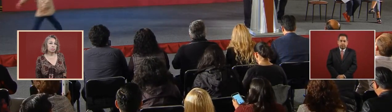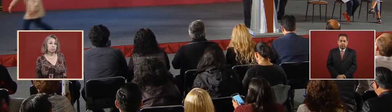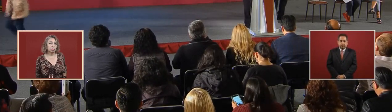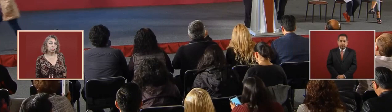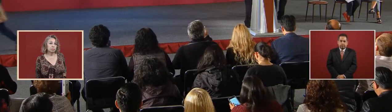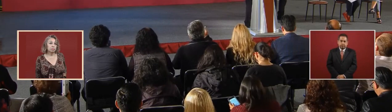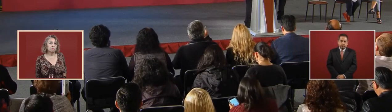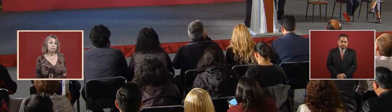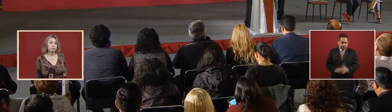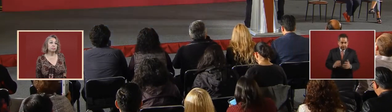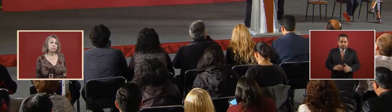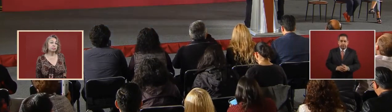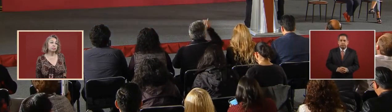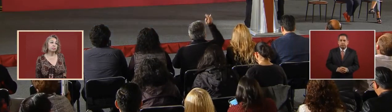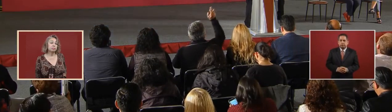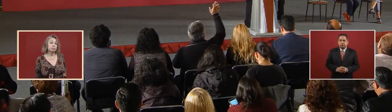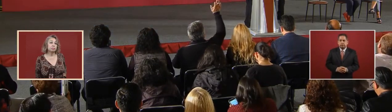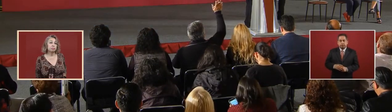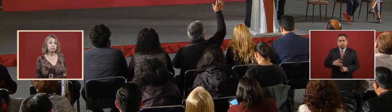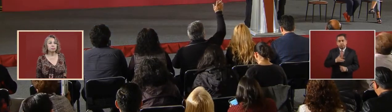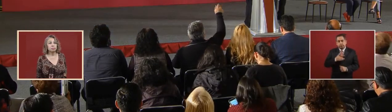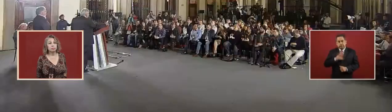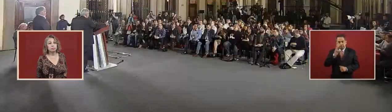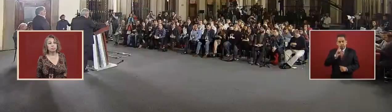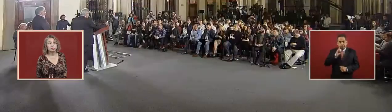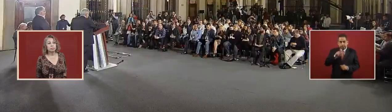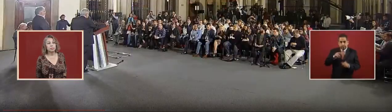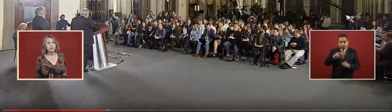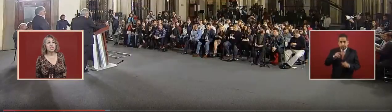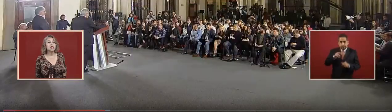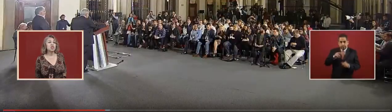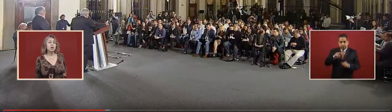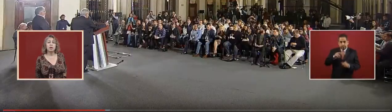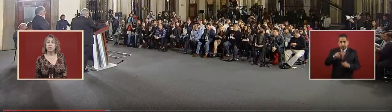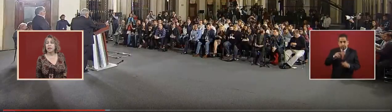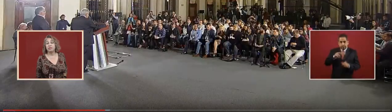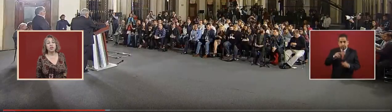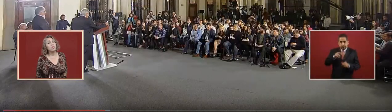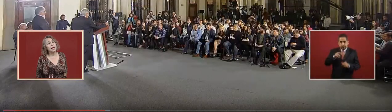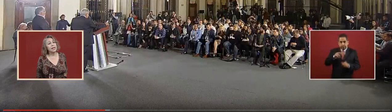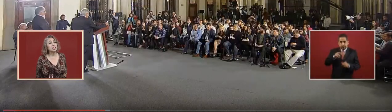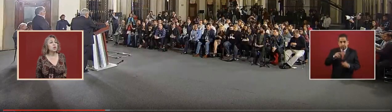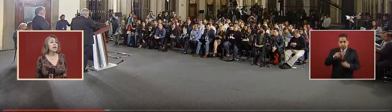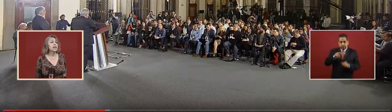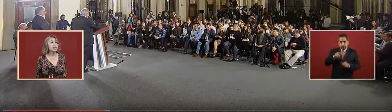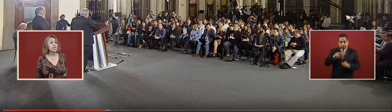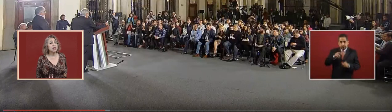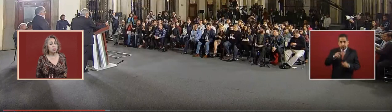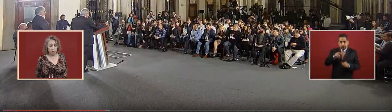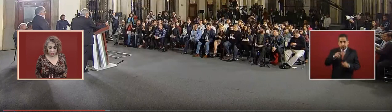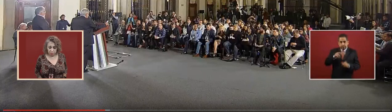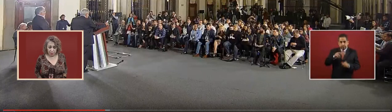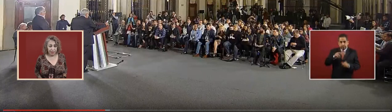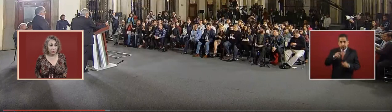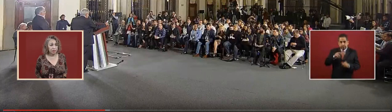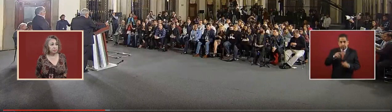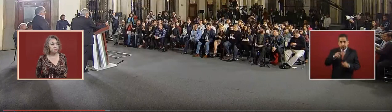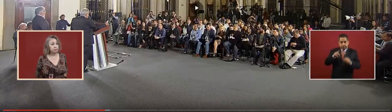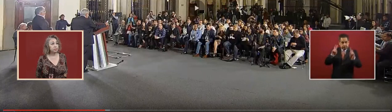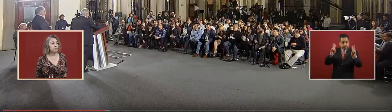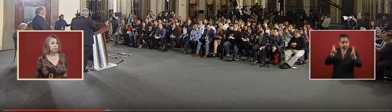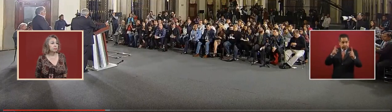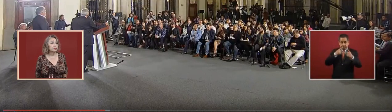Bueno, si les parece, tratamos el tema. So, if you don't mind, let's go ahead and deal with this matter.